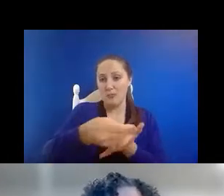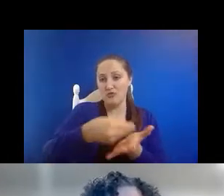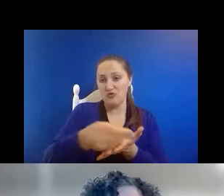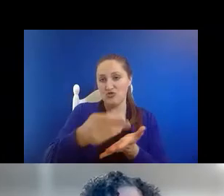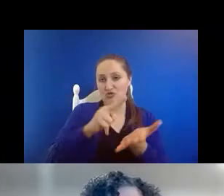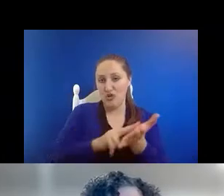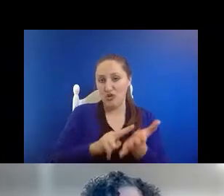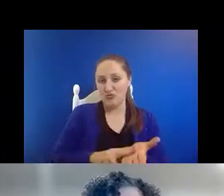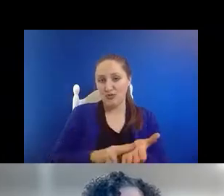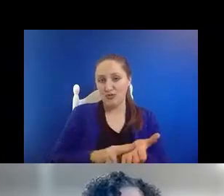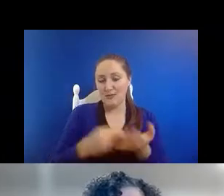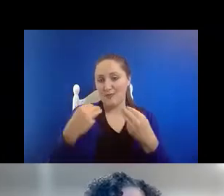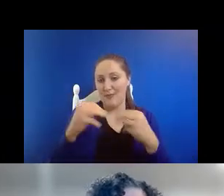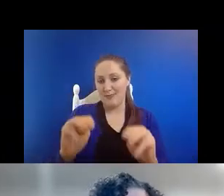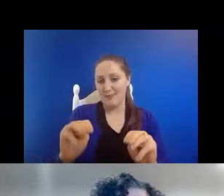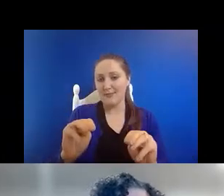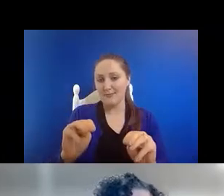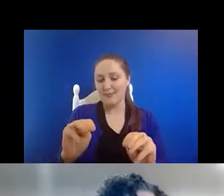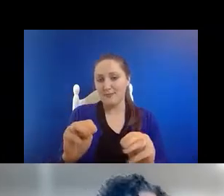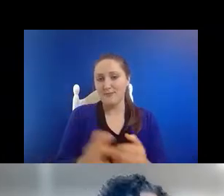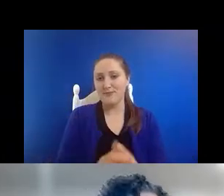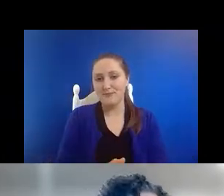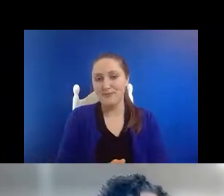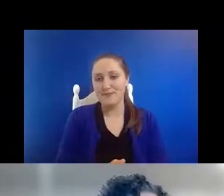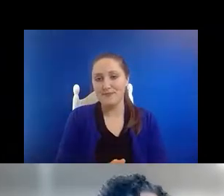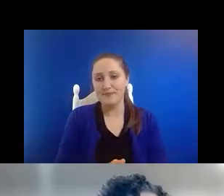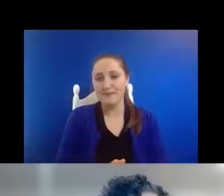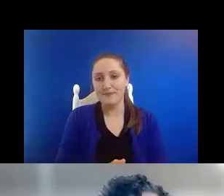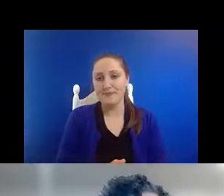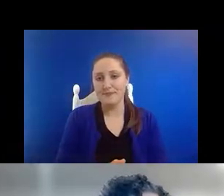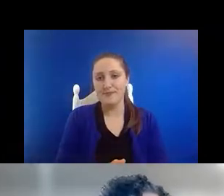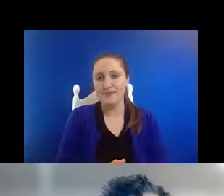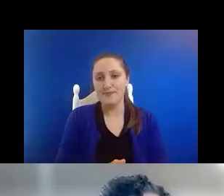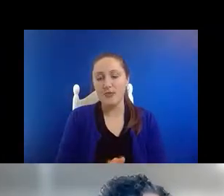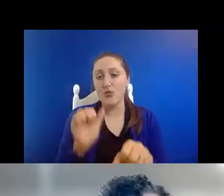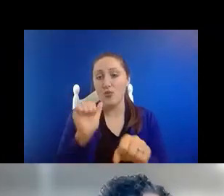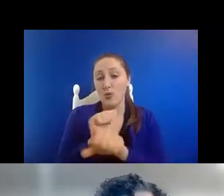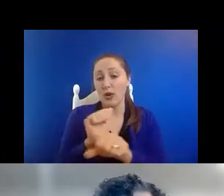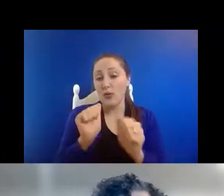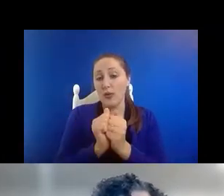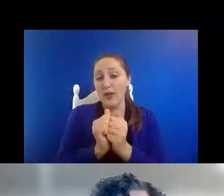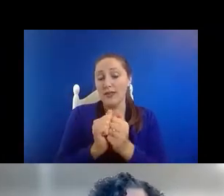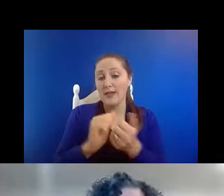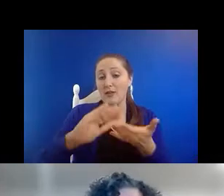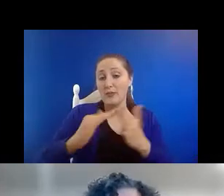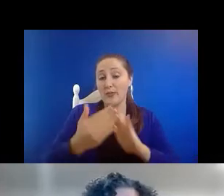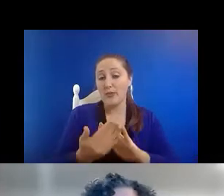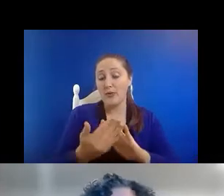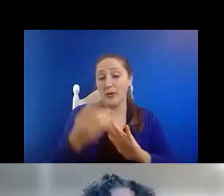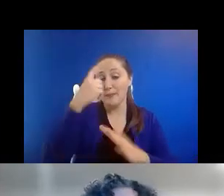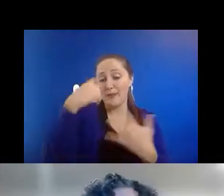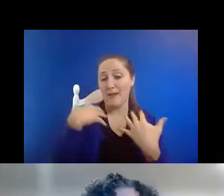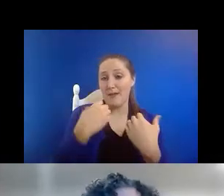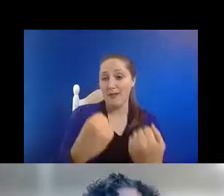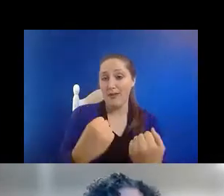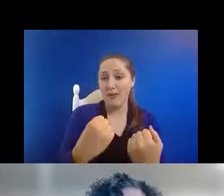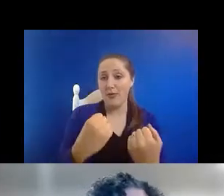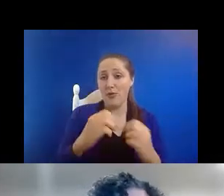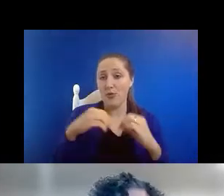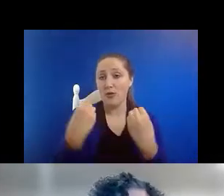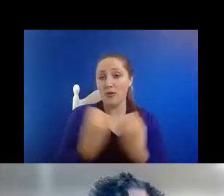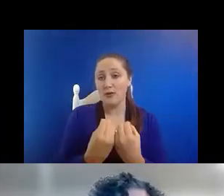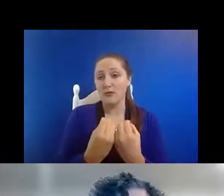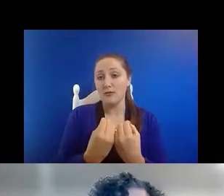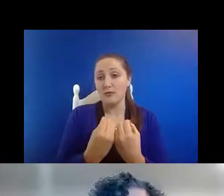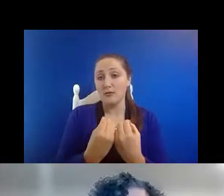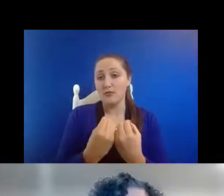and purchasing methodologies, and then working with the community mental health organizations to revise their person-centered assessment and